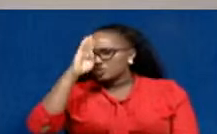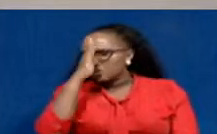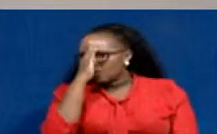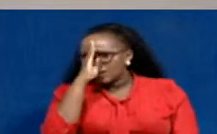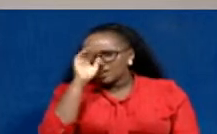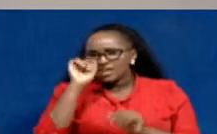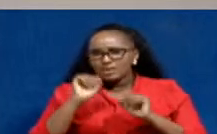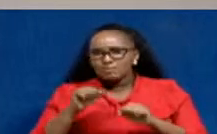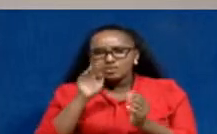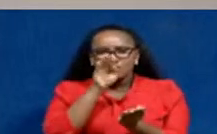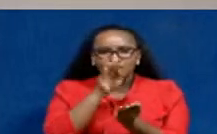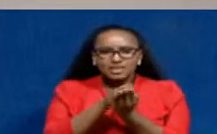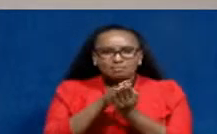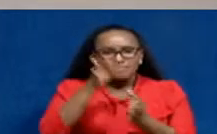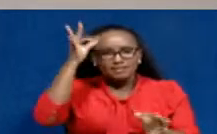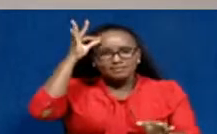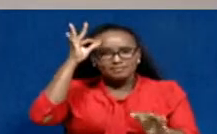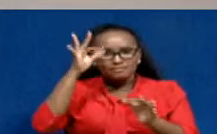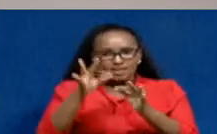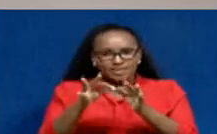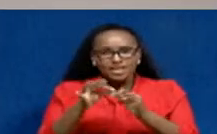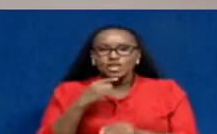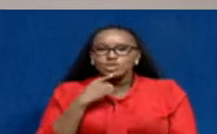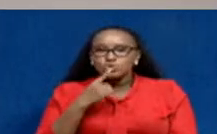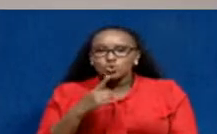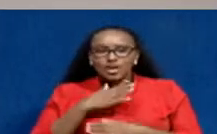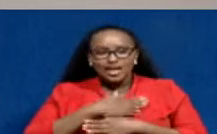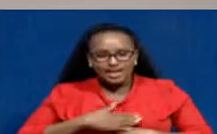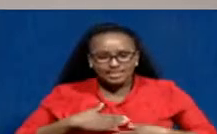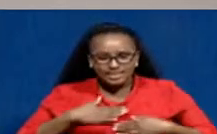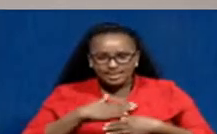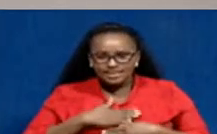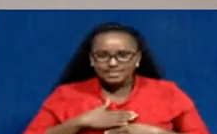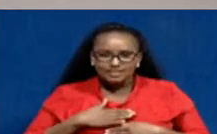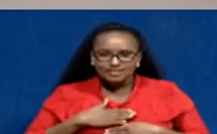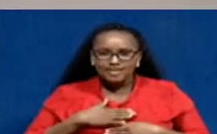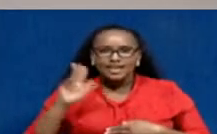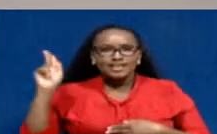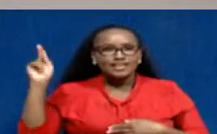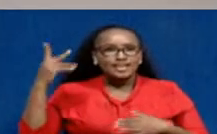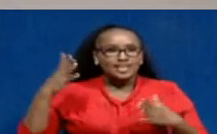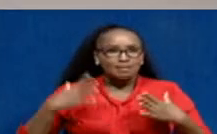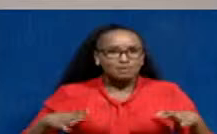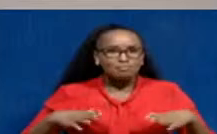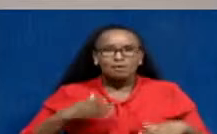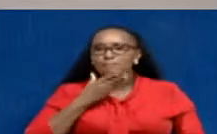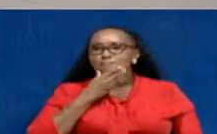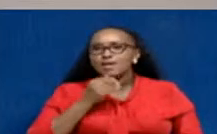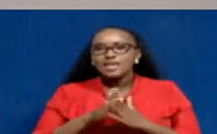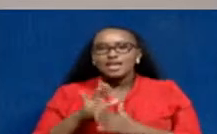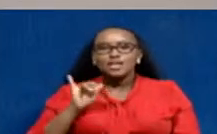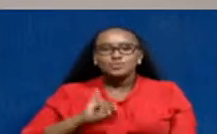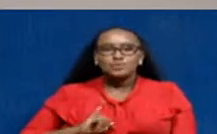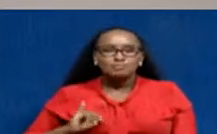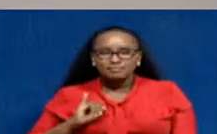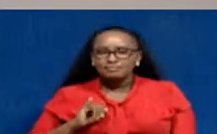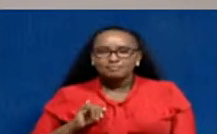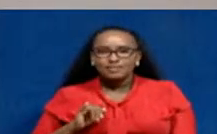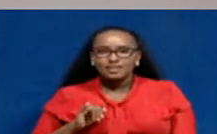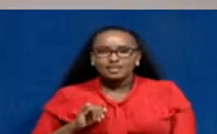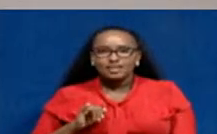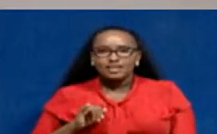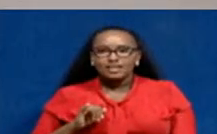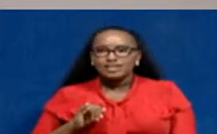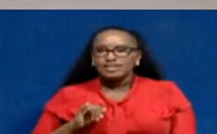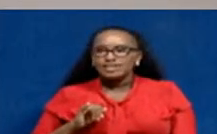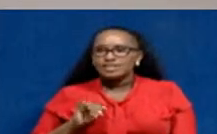the faith. So, Your Excellencies, fellow Kenyans, ladies and gentlemen,